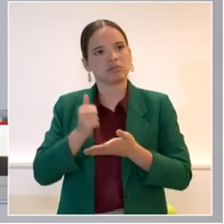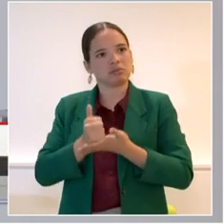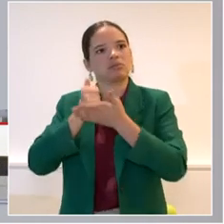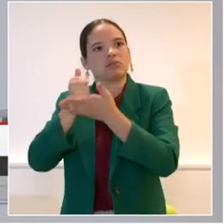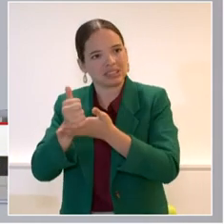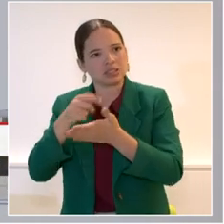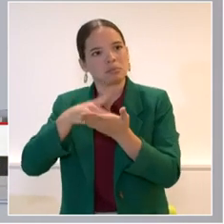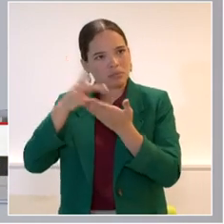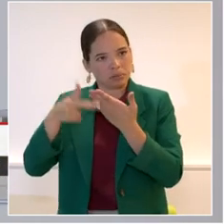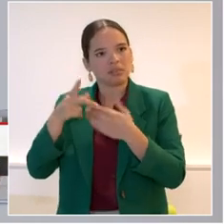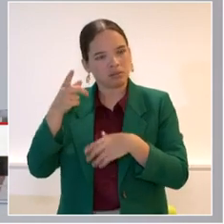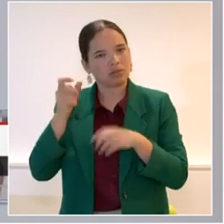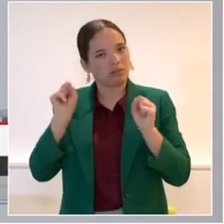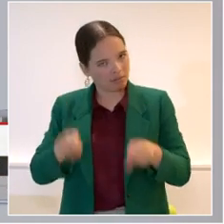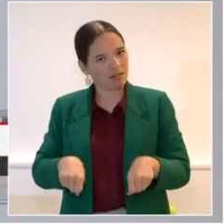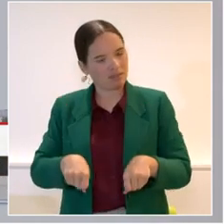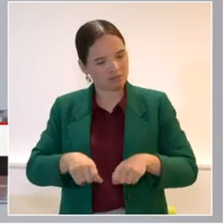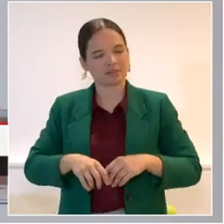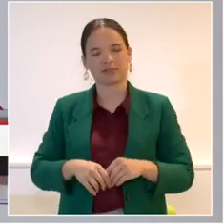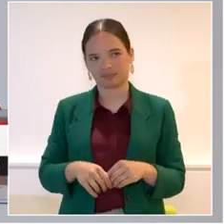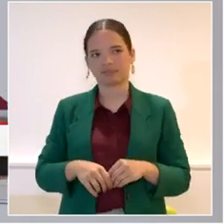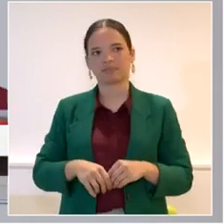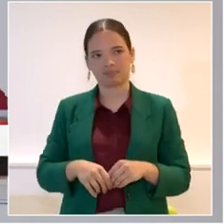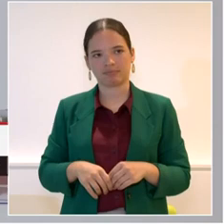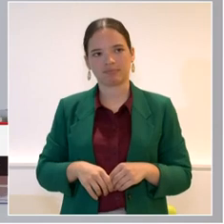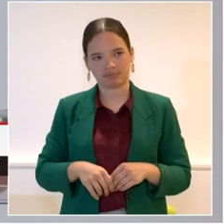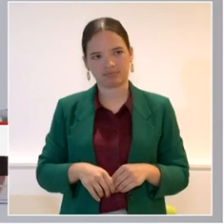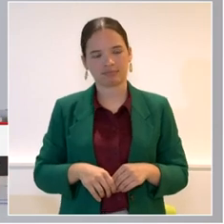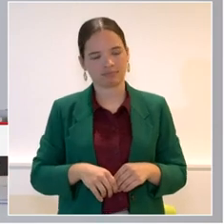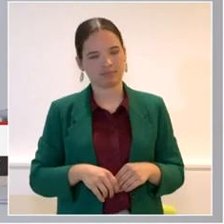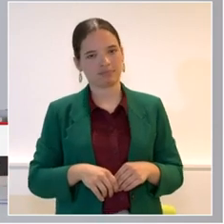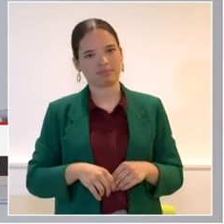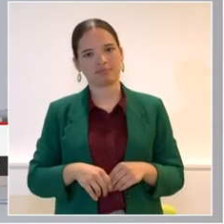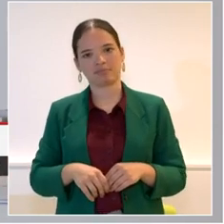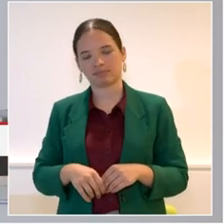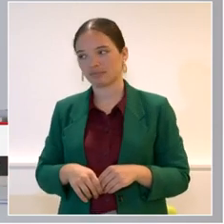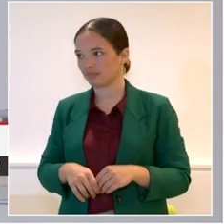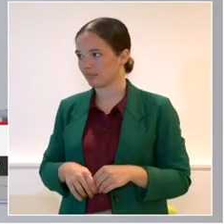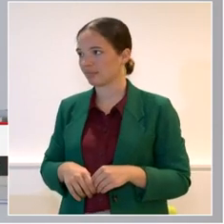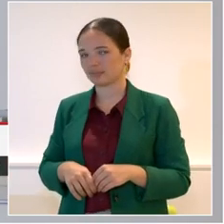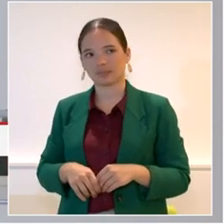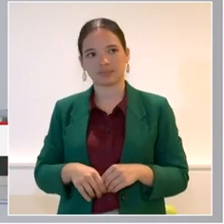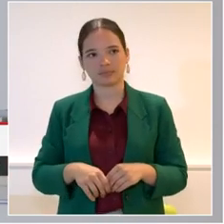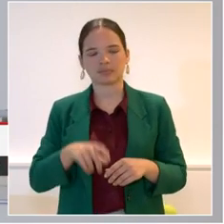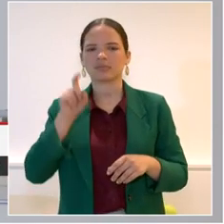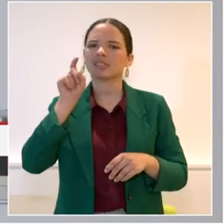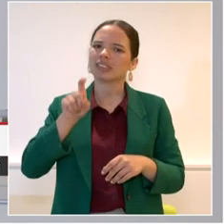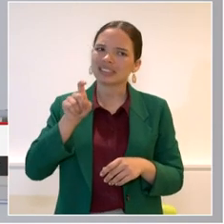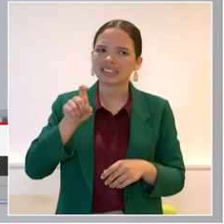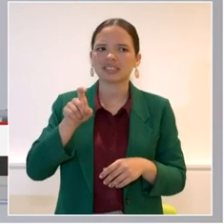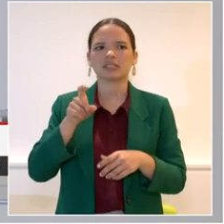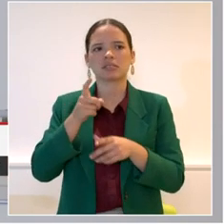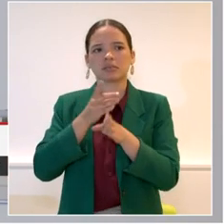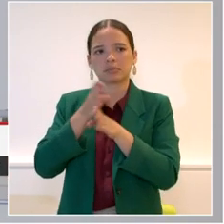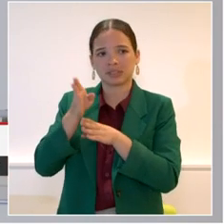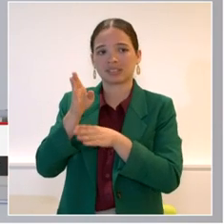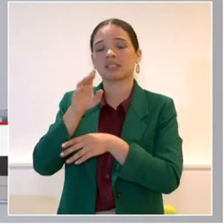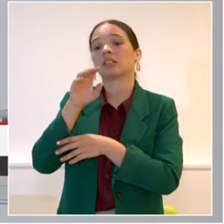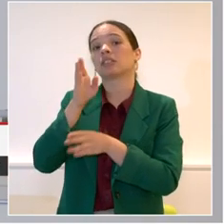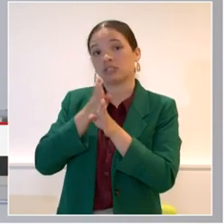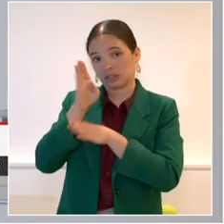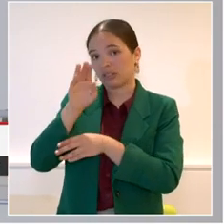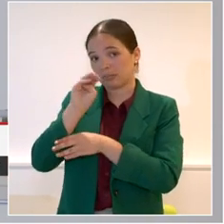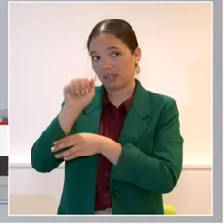more housing in general in more places across the entire district, Career Map allows us to keep more